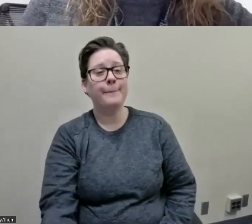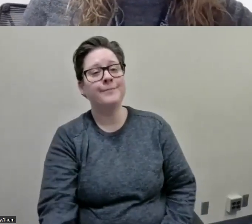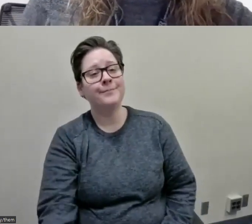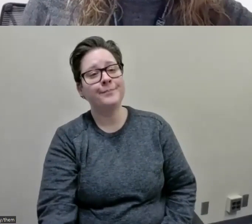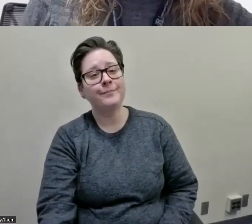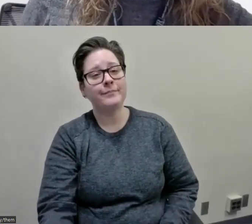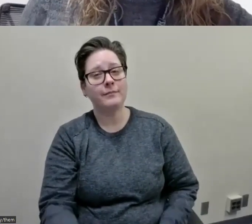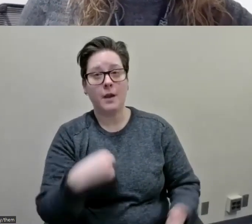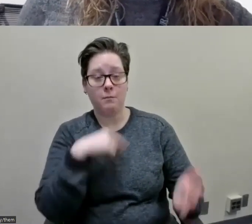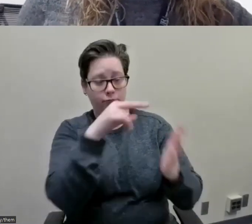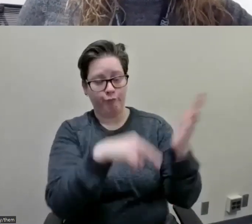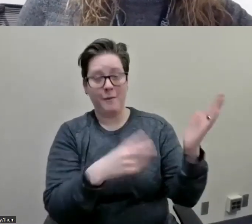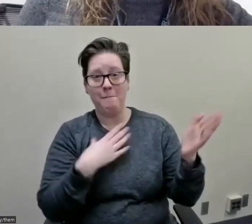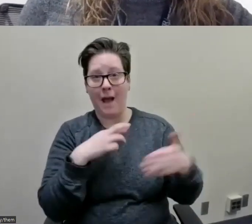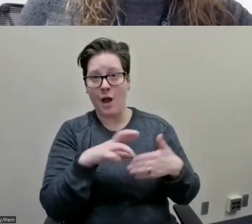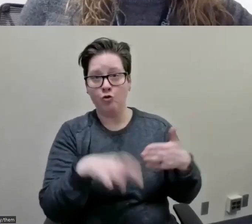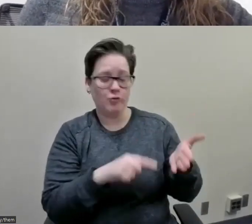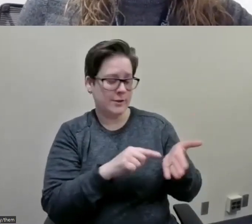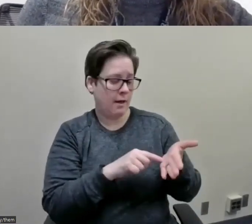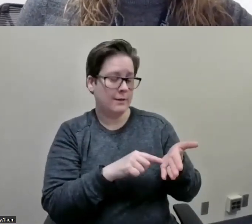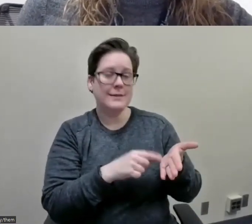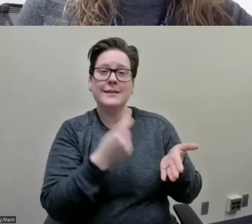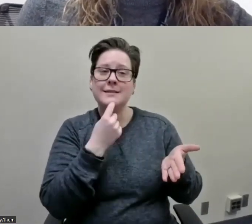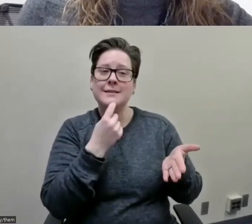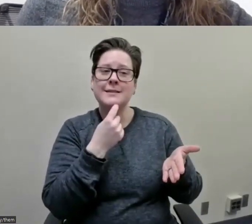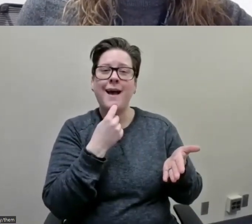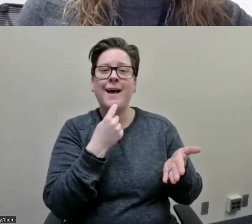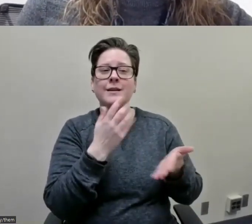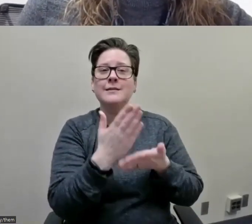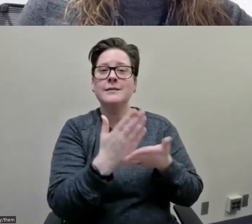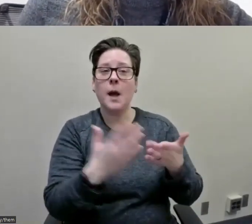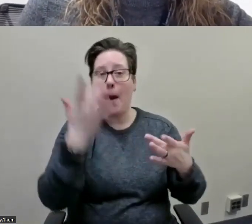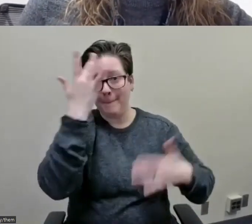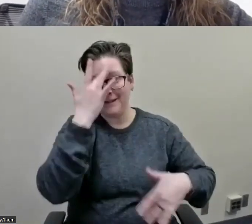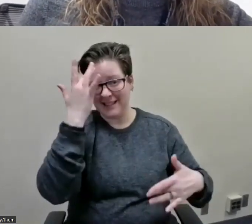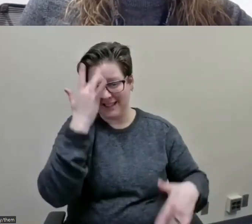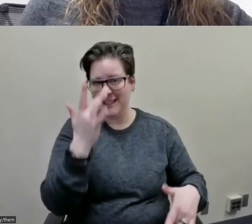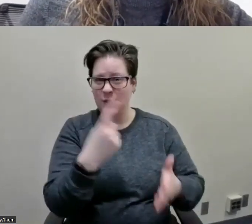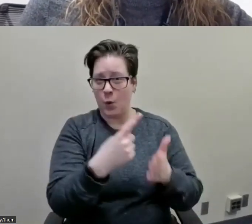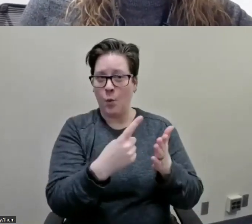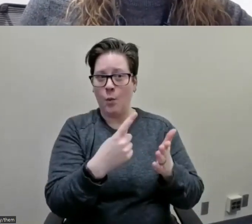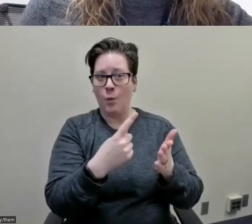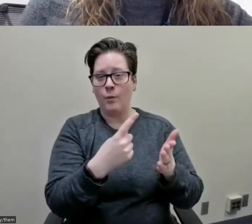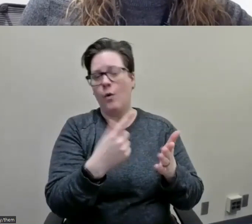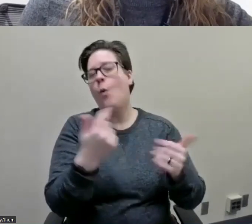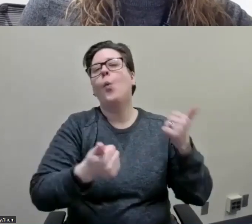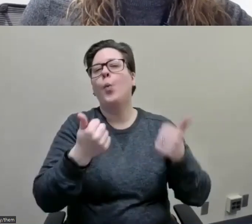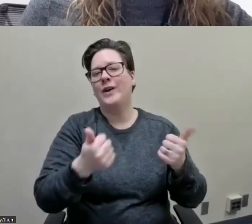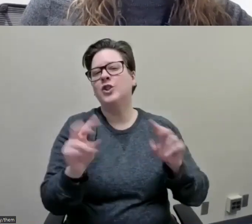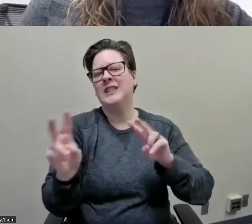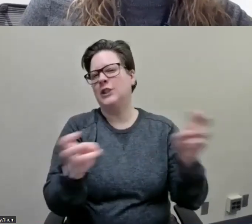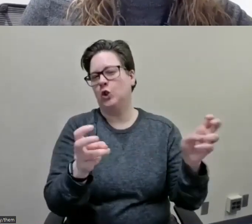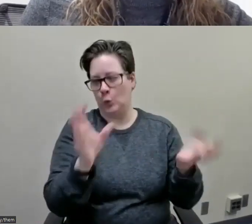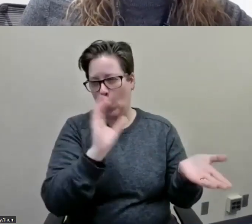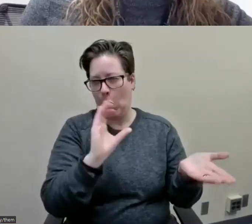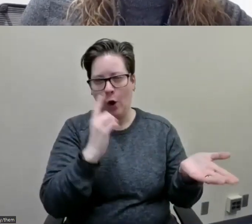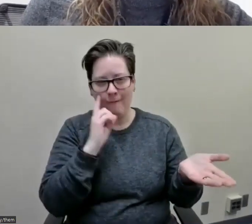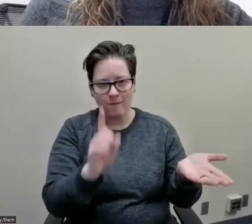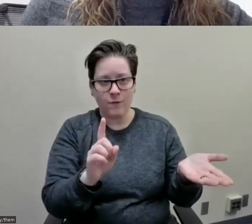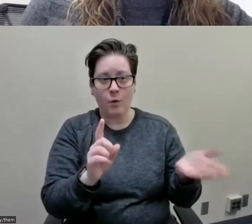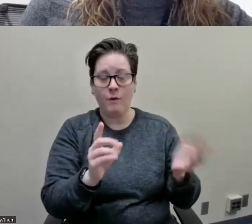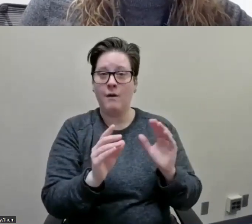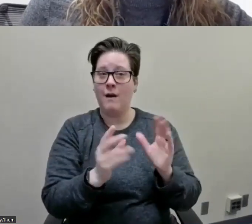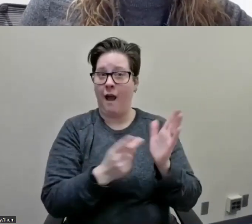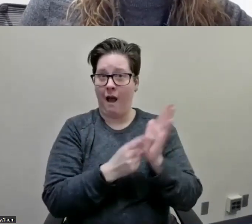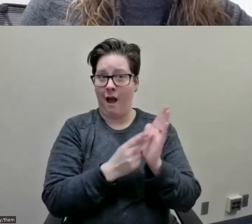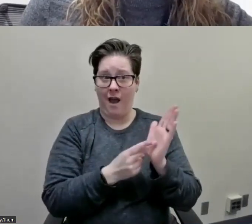the results that I got, it mentioned some of the diseases that they're looking for or genetic issues that they're looking for. And honestly, most